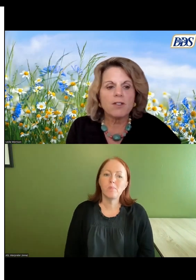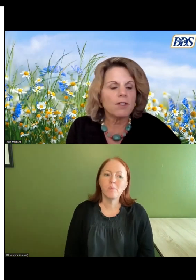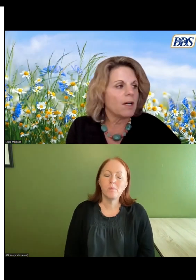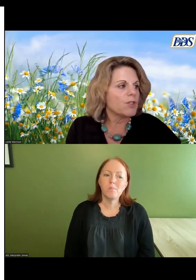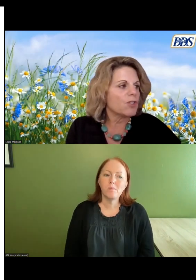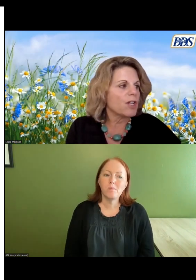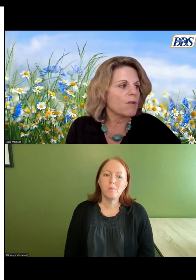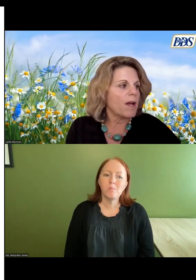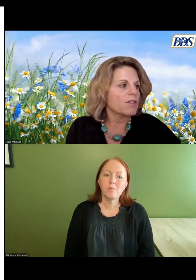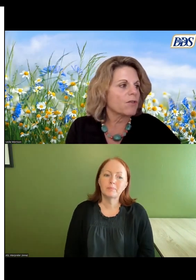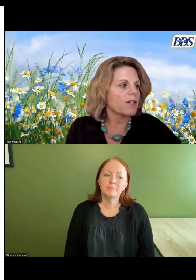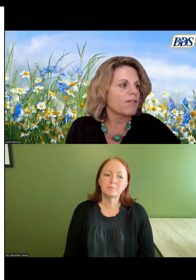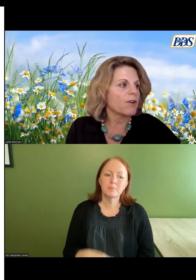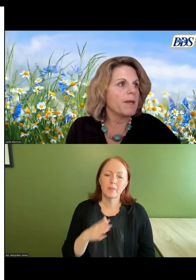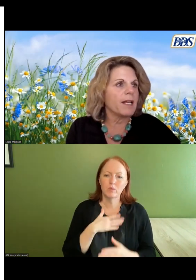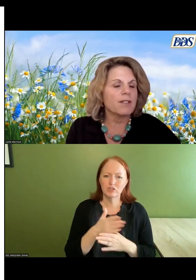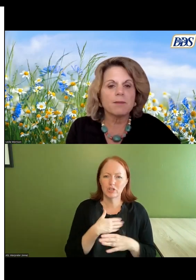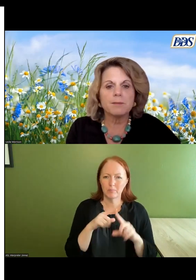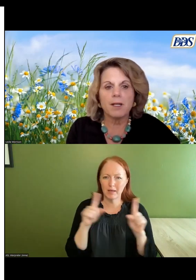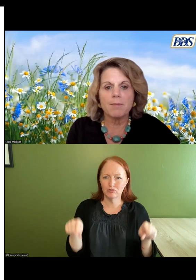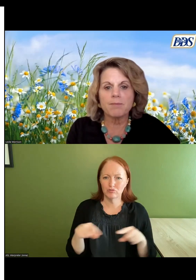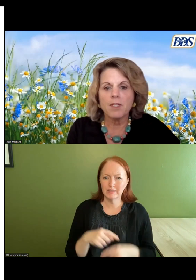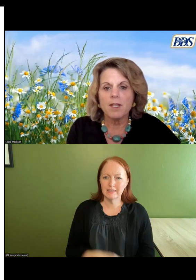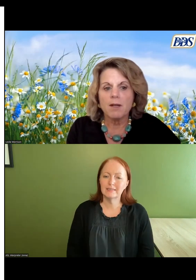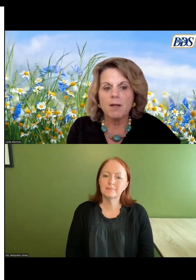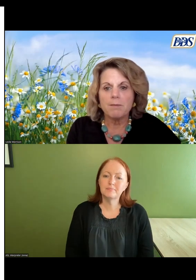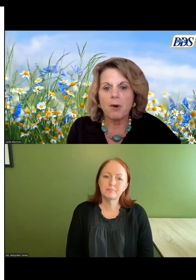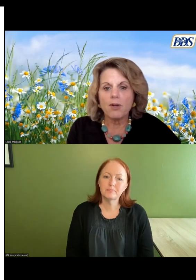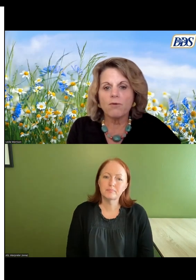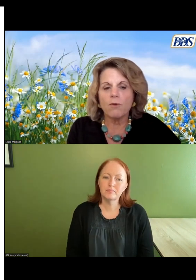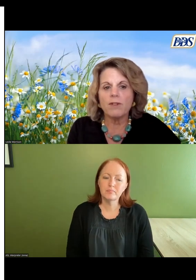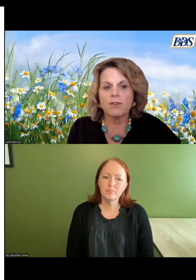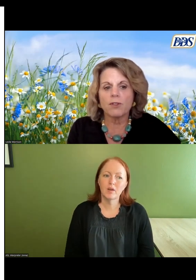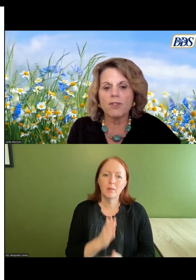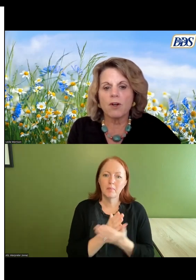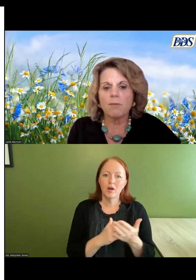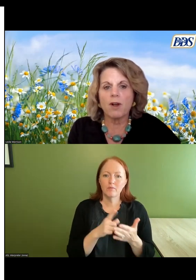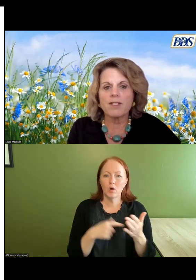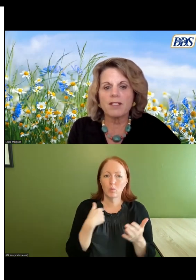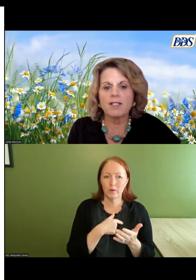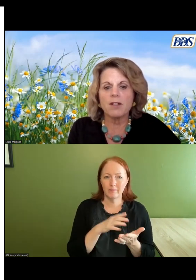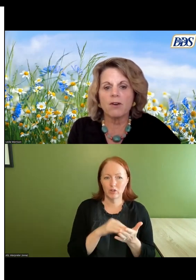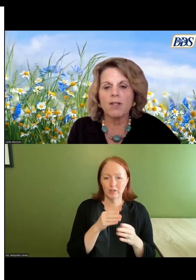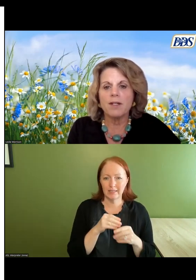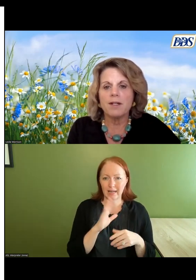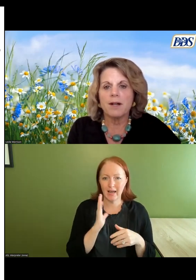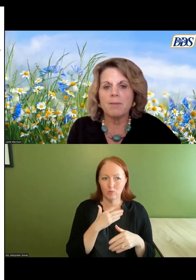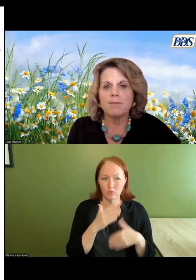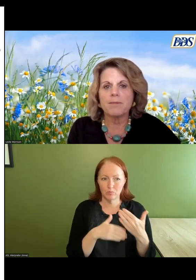If I could just share my screen for a minute. Part of what we've learned in our process